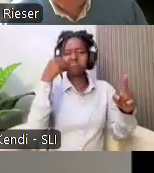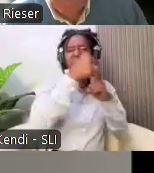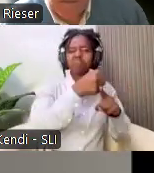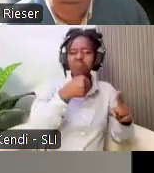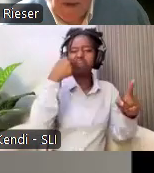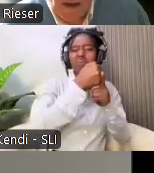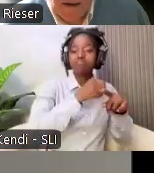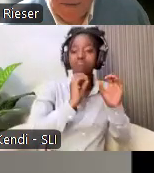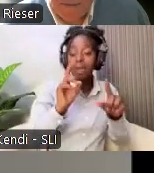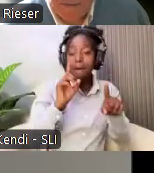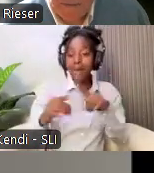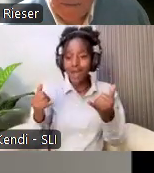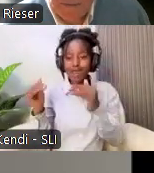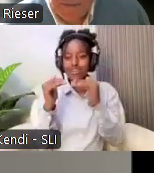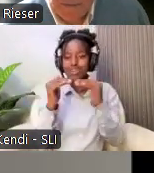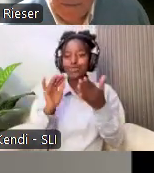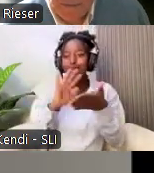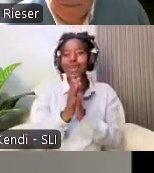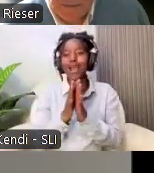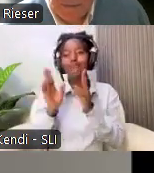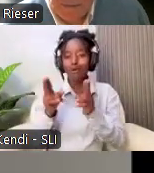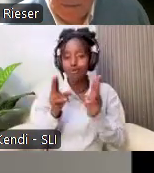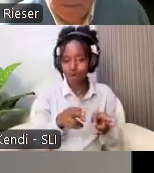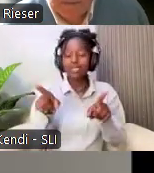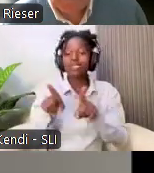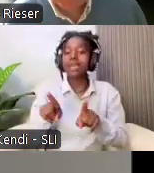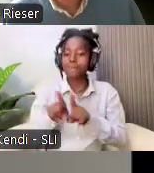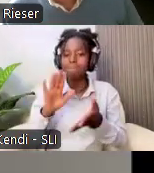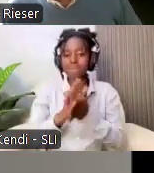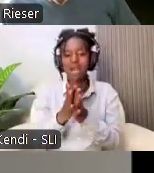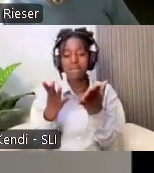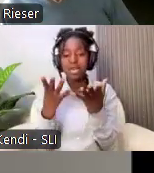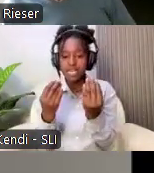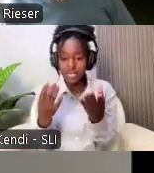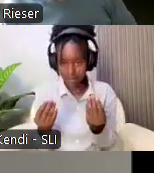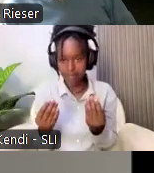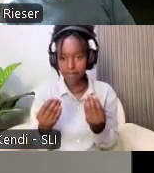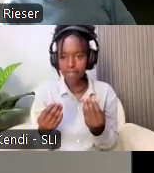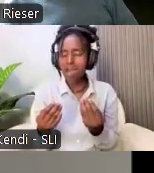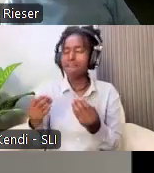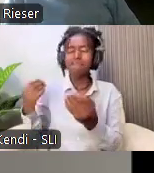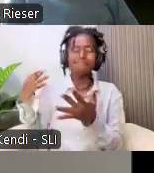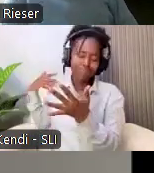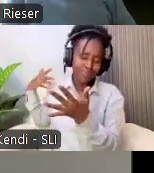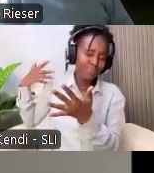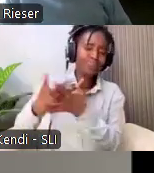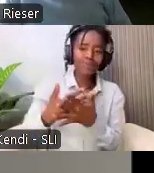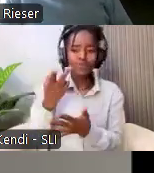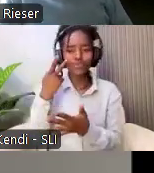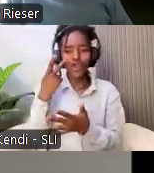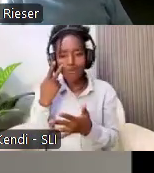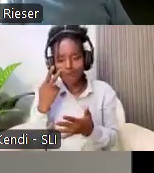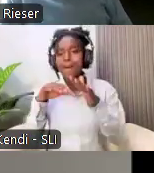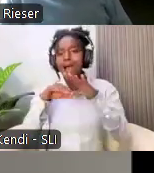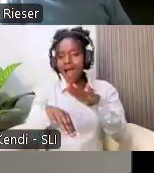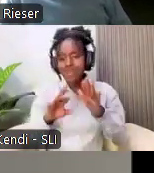is automatic and intrinsic. For too long, underrepresented groups have been forced to